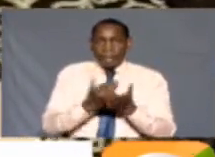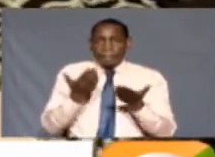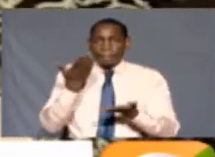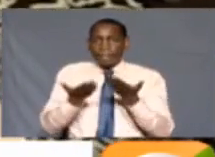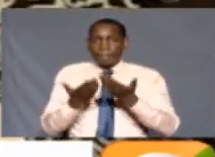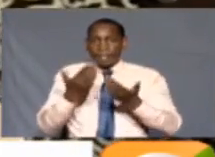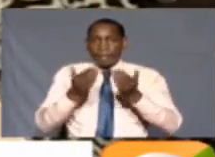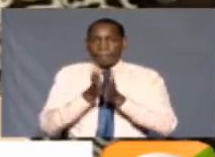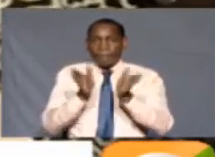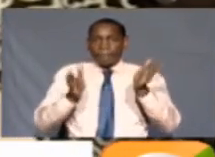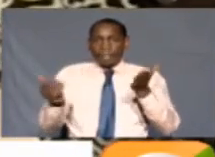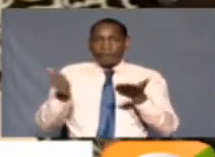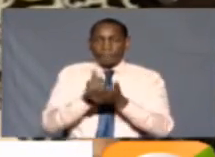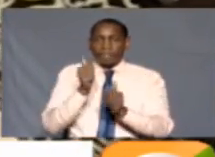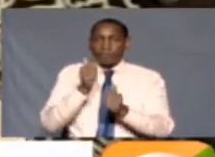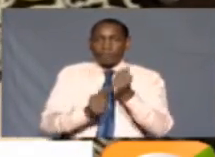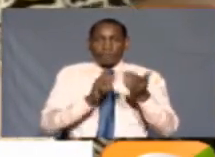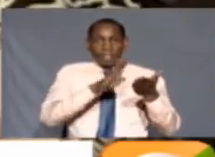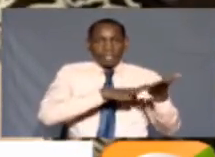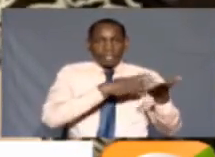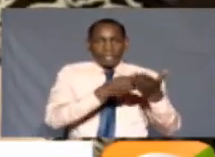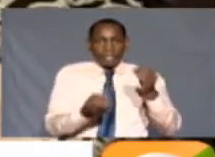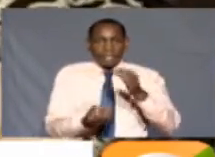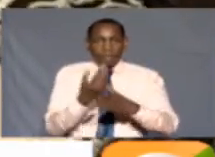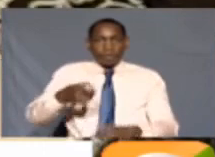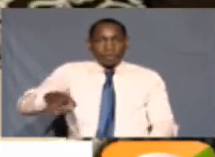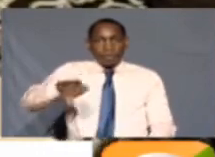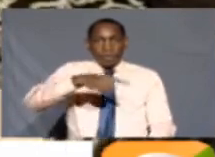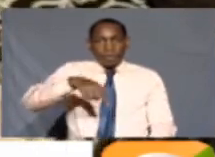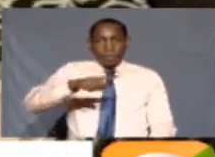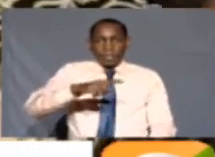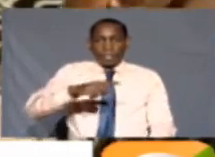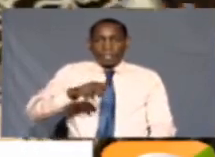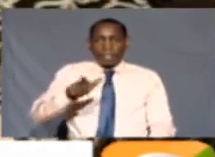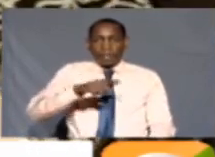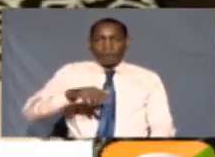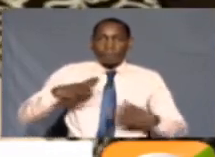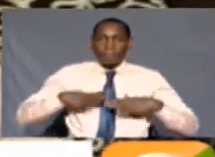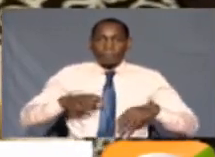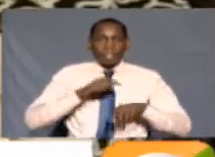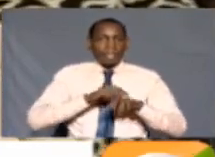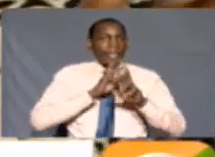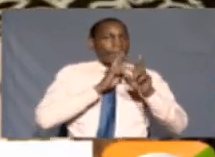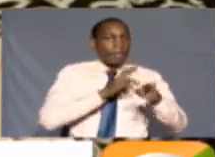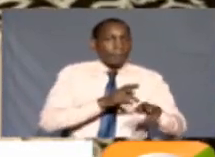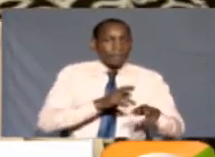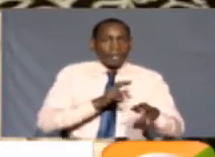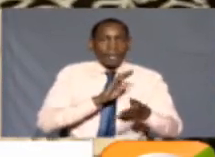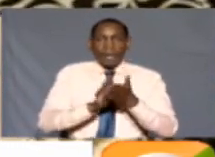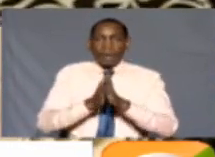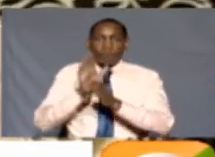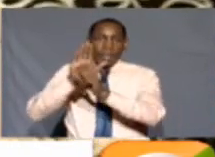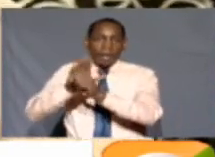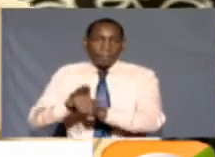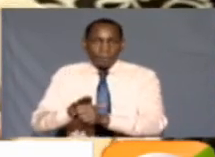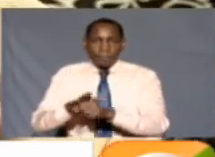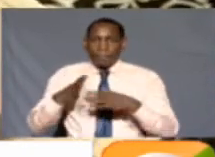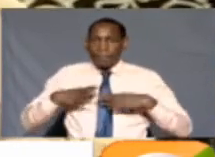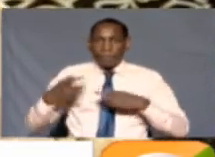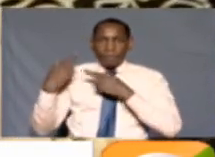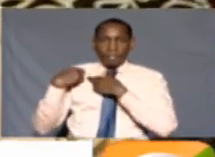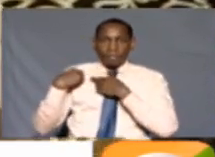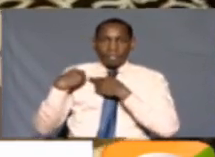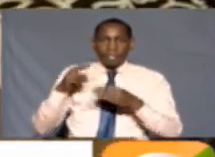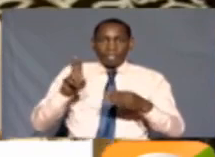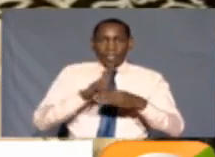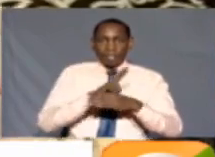office. So which criteria are you going to put that me as Compedo Michael, when I blow this whistle, I'm not going to be harmed? The perpetrators are not